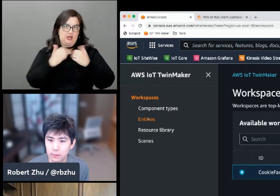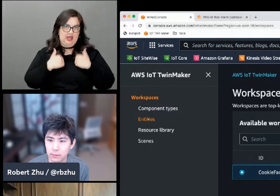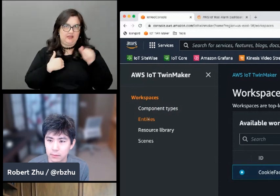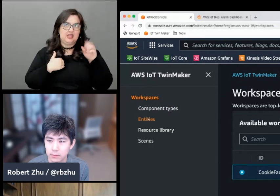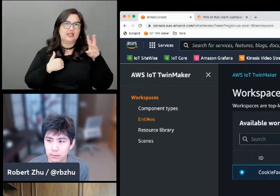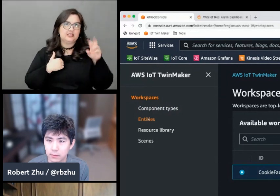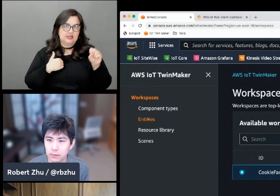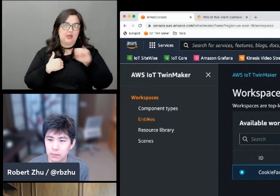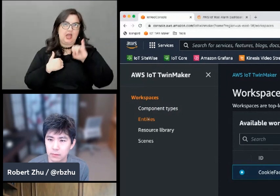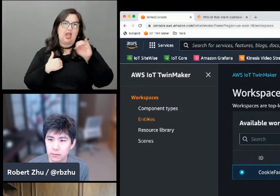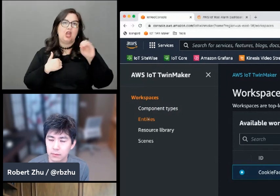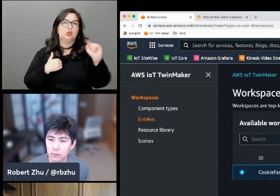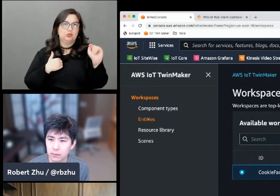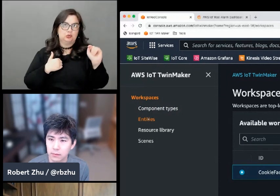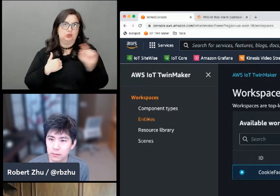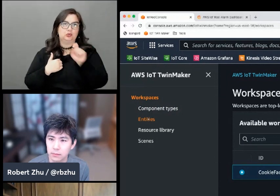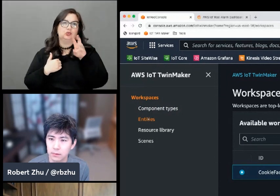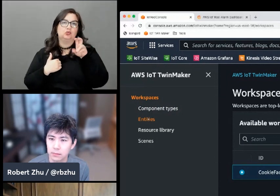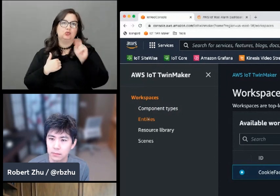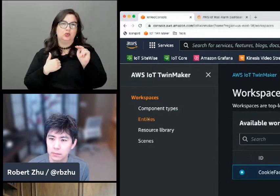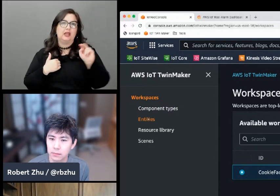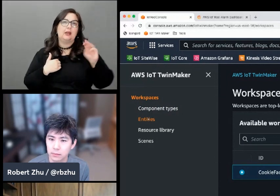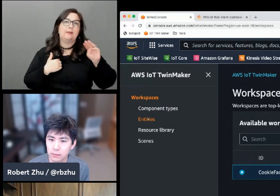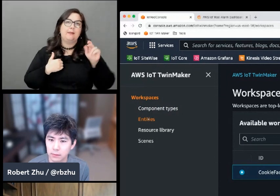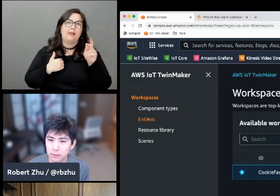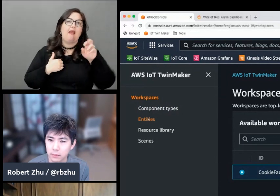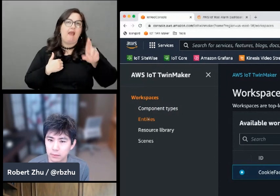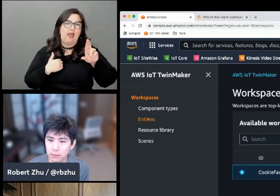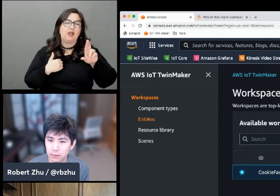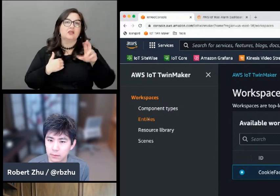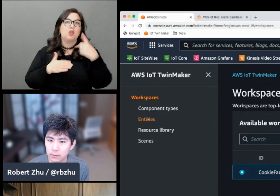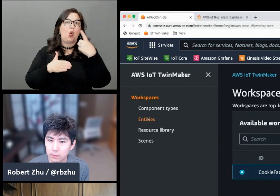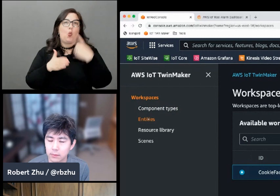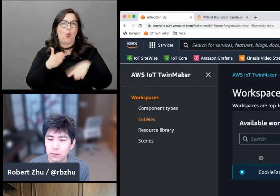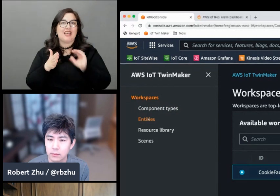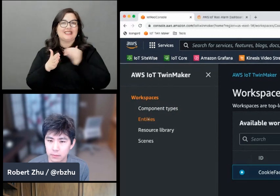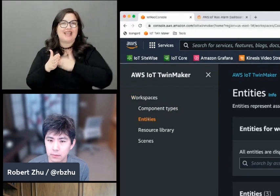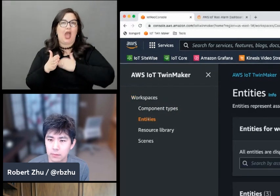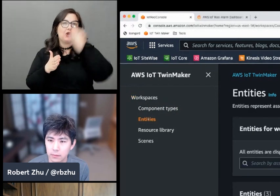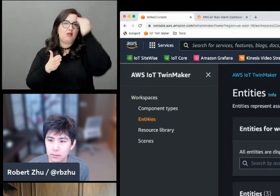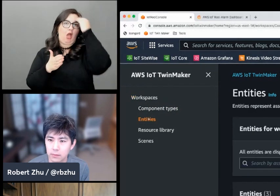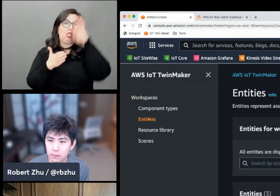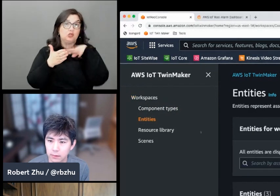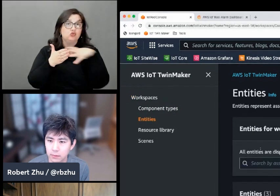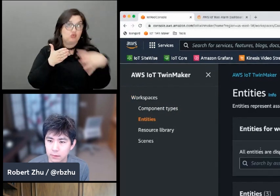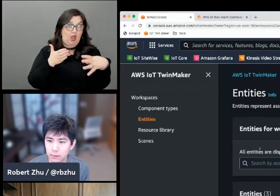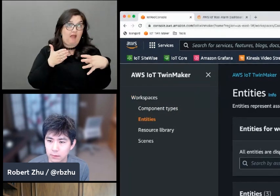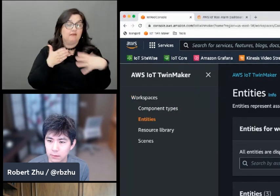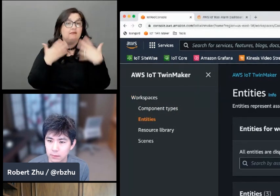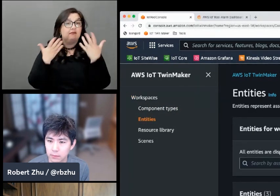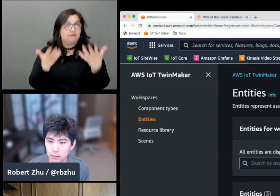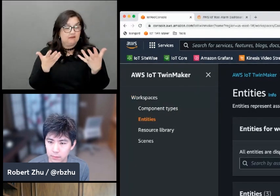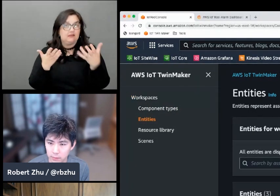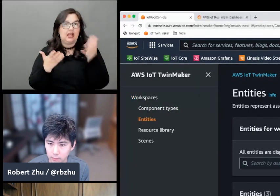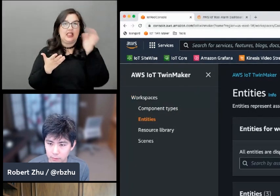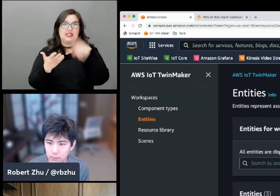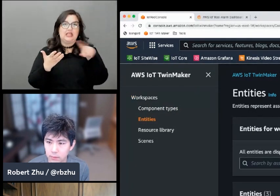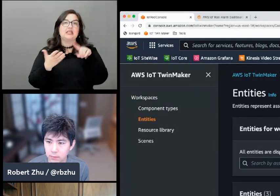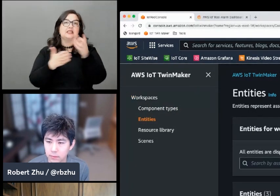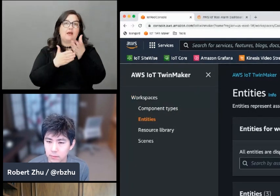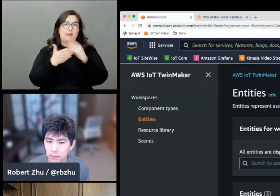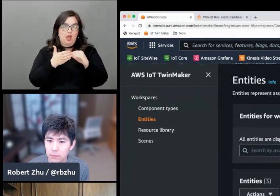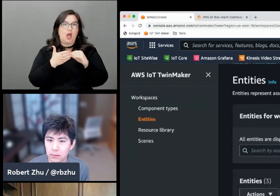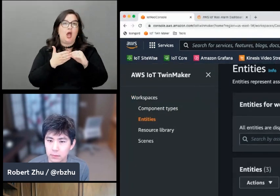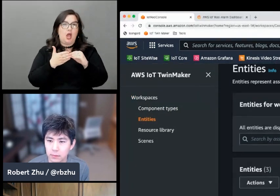IoT TwinMaker we call what's our knowledge graph I talked about earlier. And what it has is it has a component entity model to